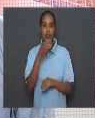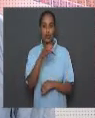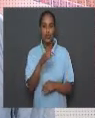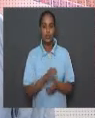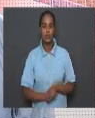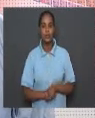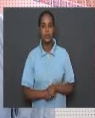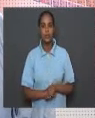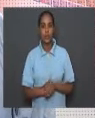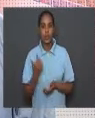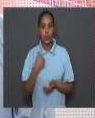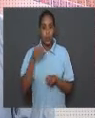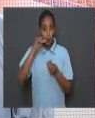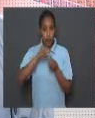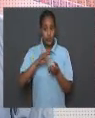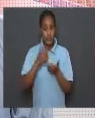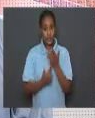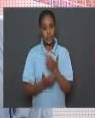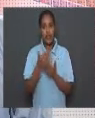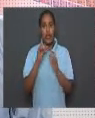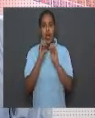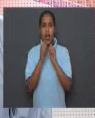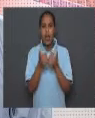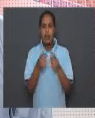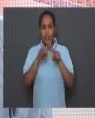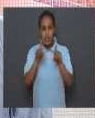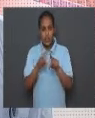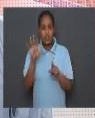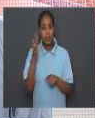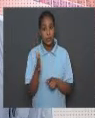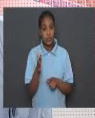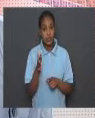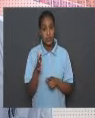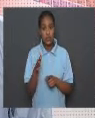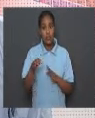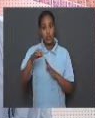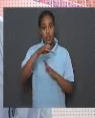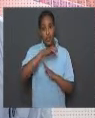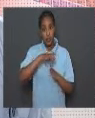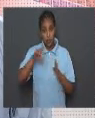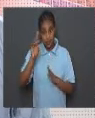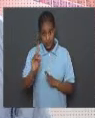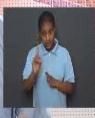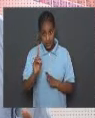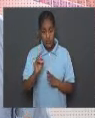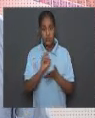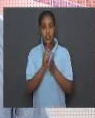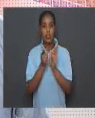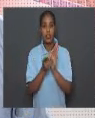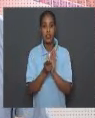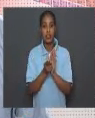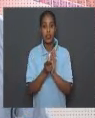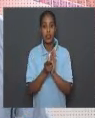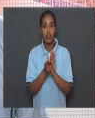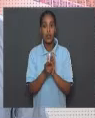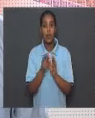solutions. We will also discuss how different types of electrodes, such as those